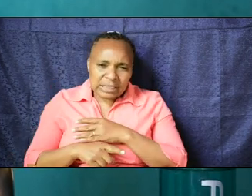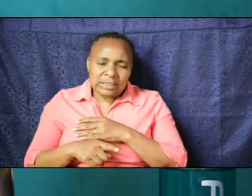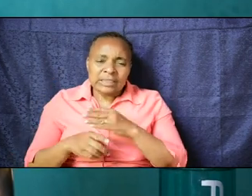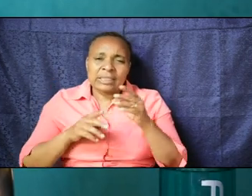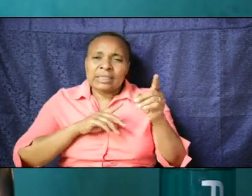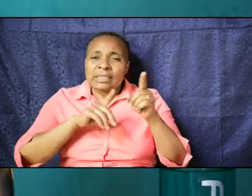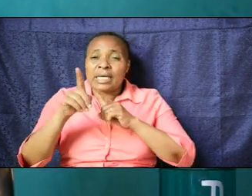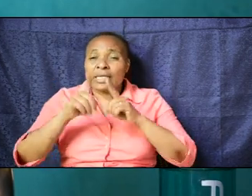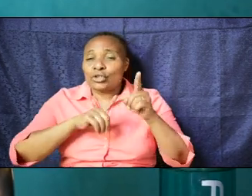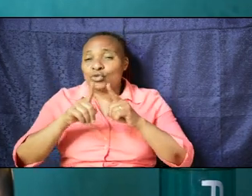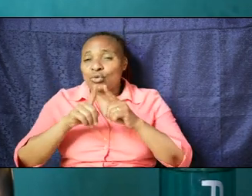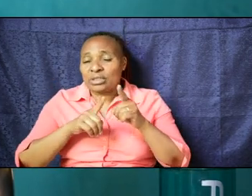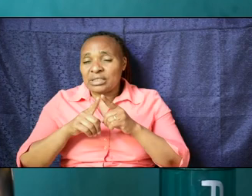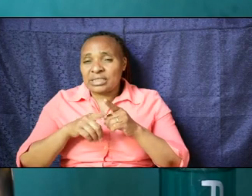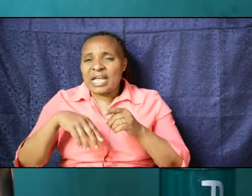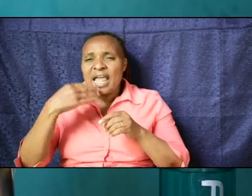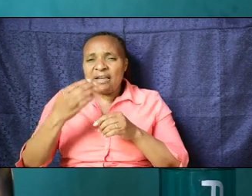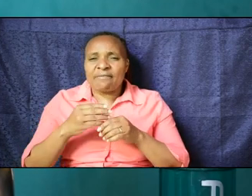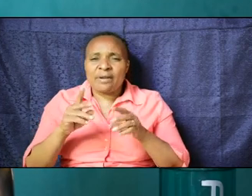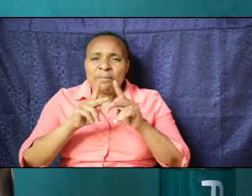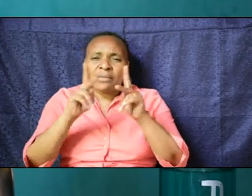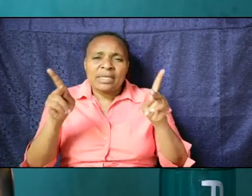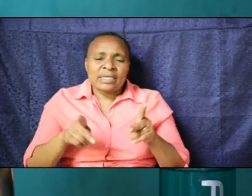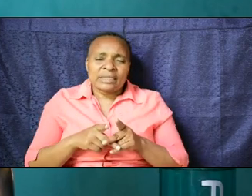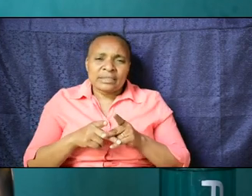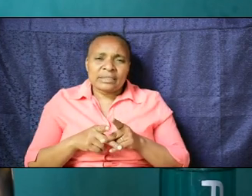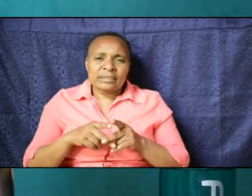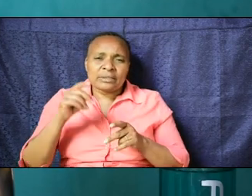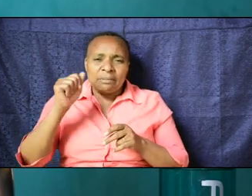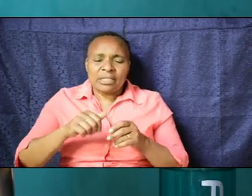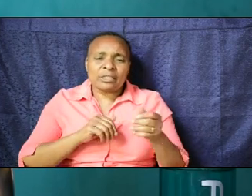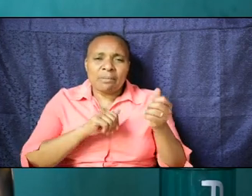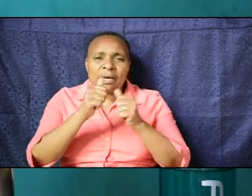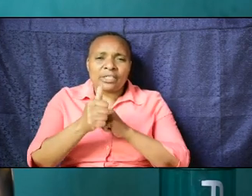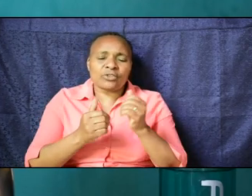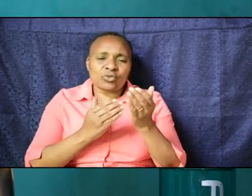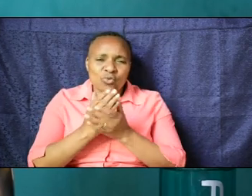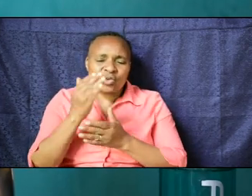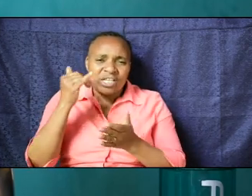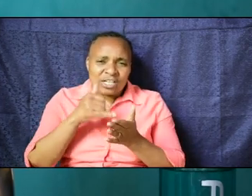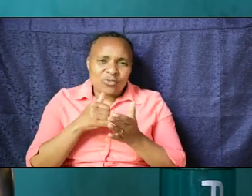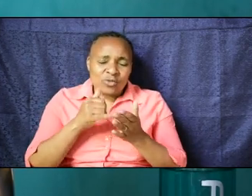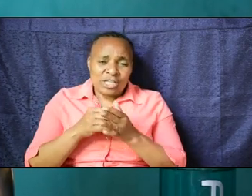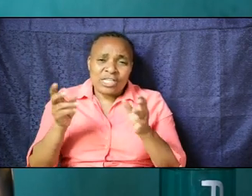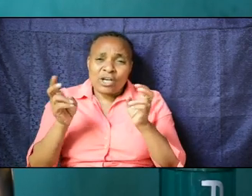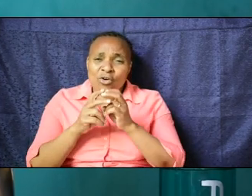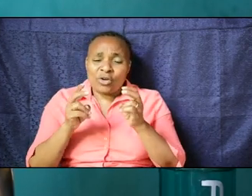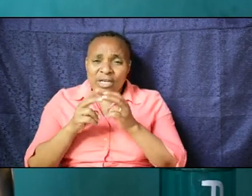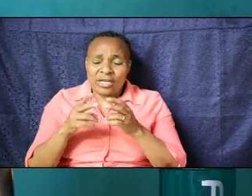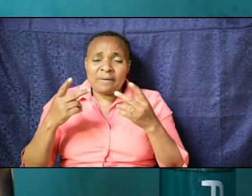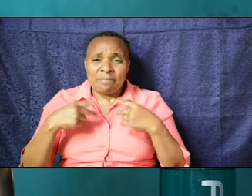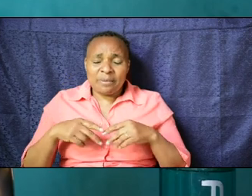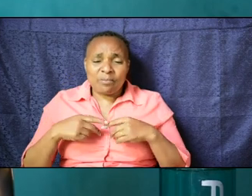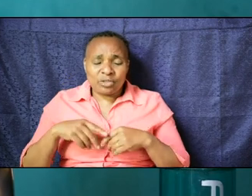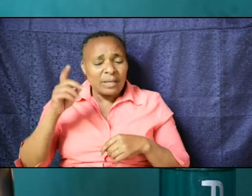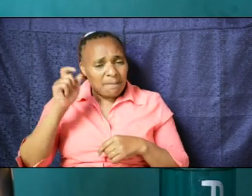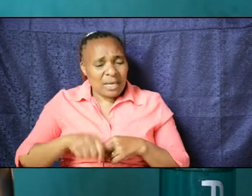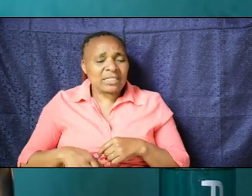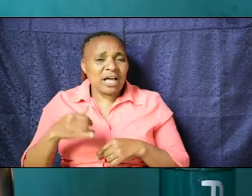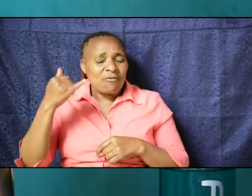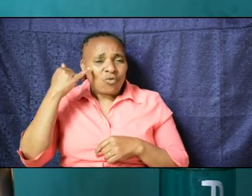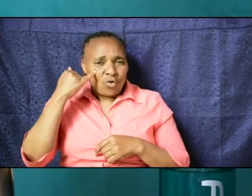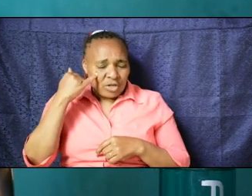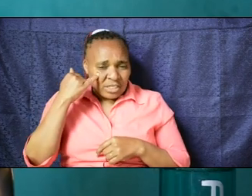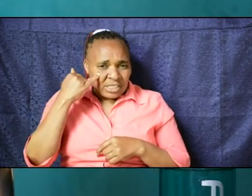of directions. Every single place they were supposed to pass through, including contacts of people they should have called